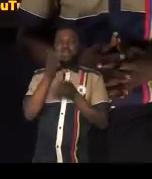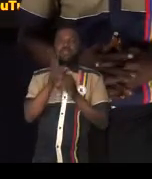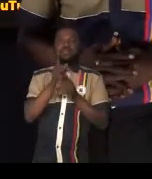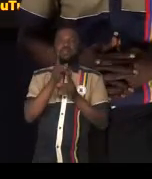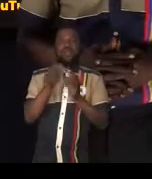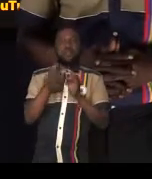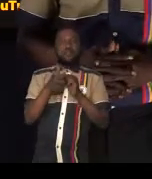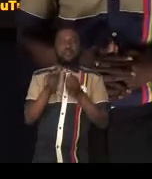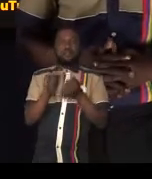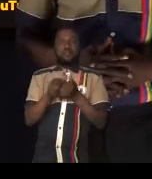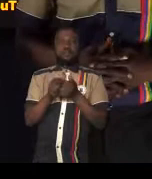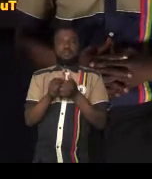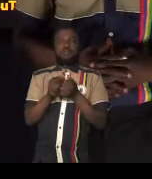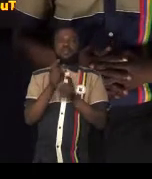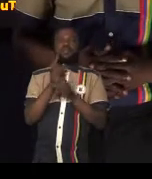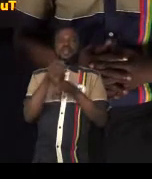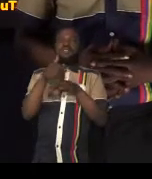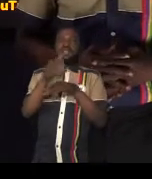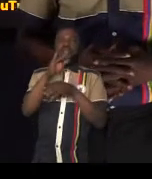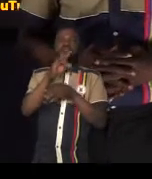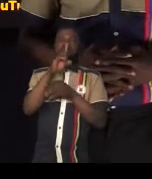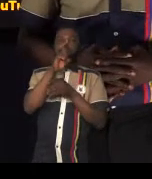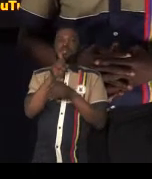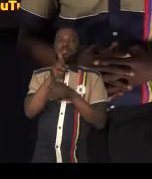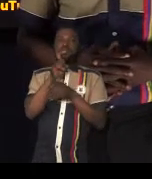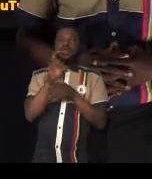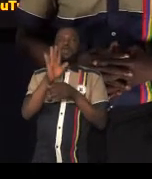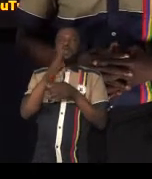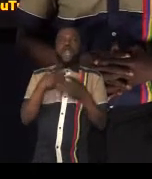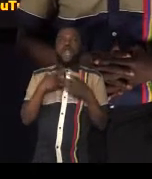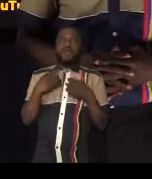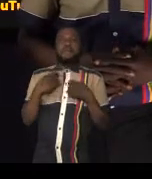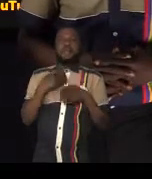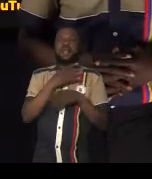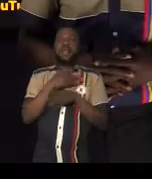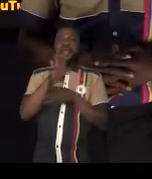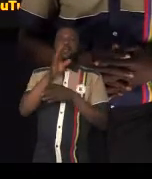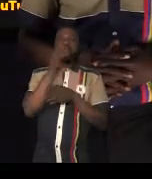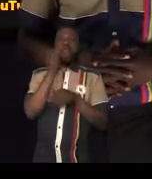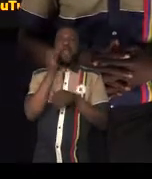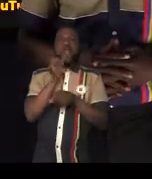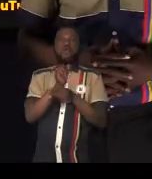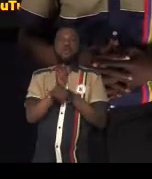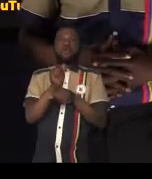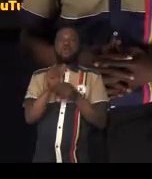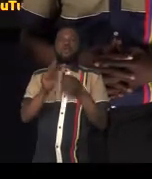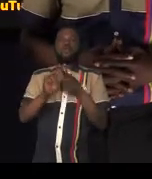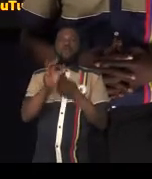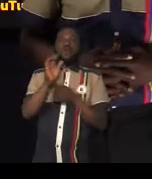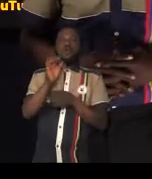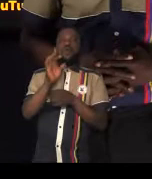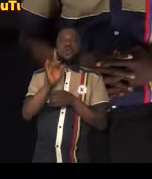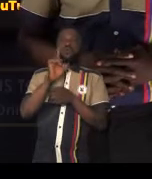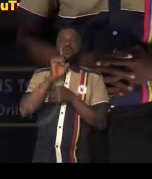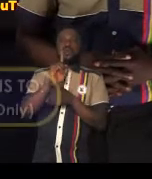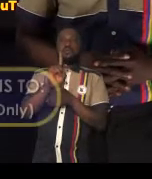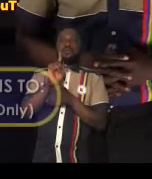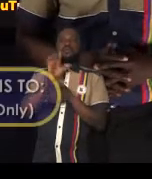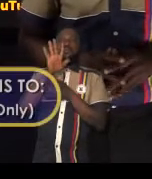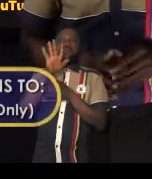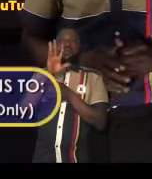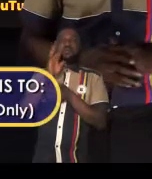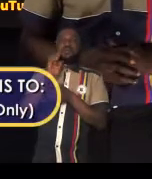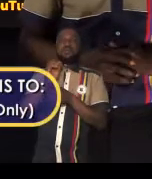smartphones. If not, there's no problem. Just send your questions, your comments, and your homework to